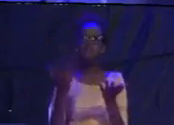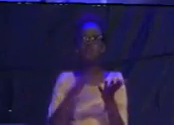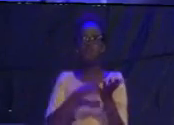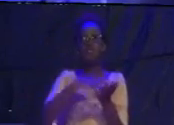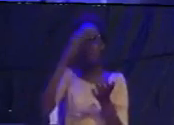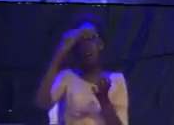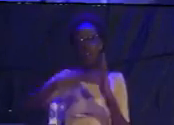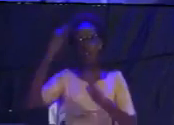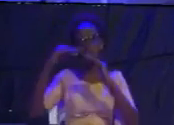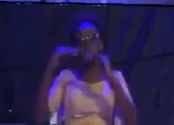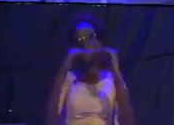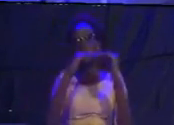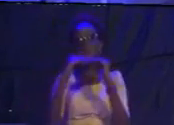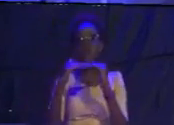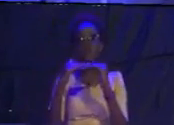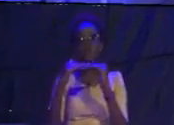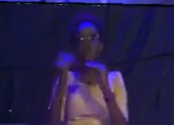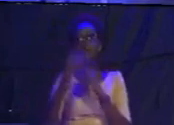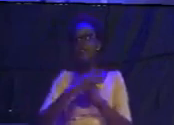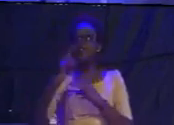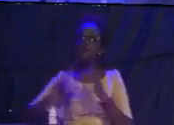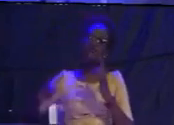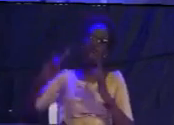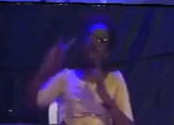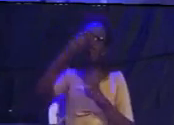professors. They are educated.